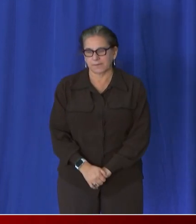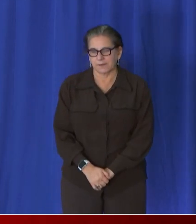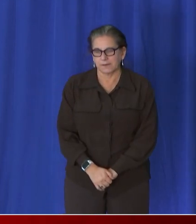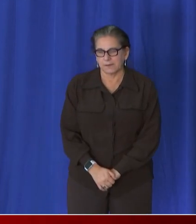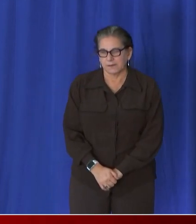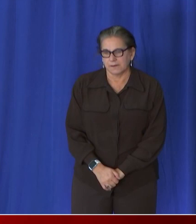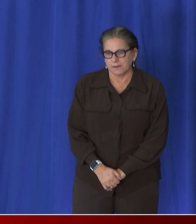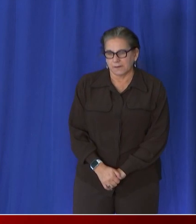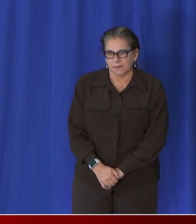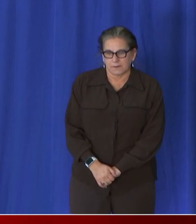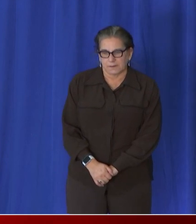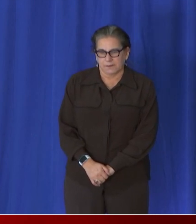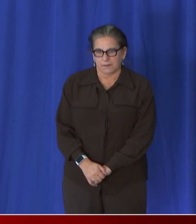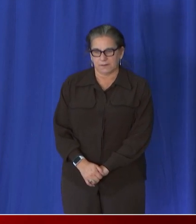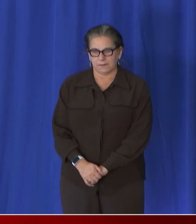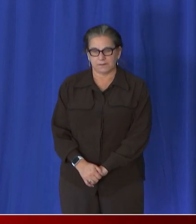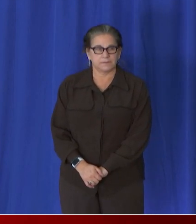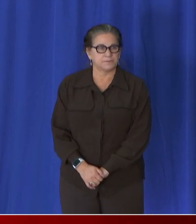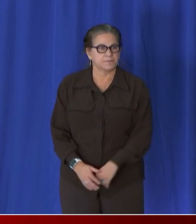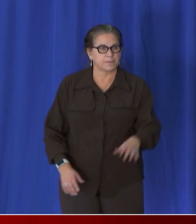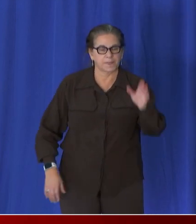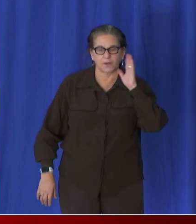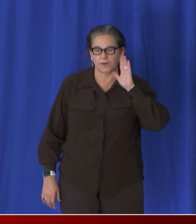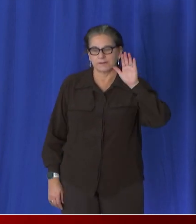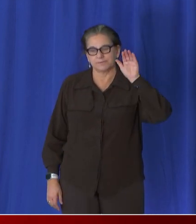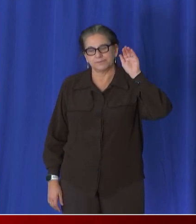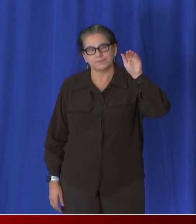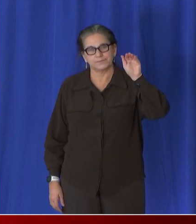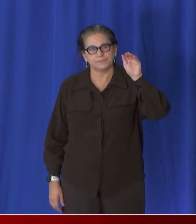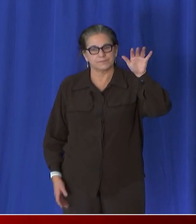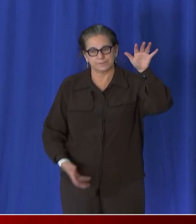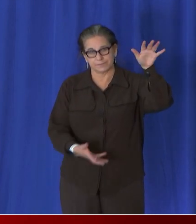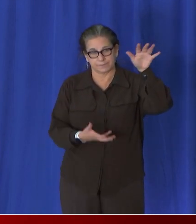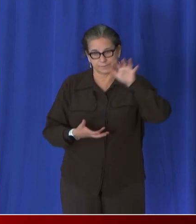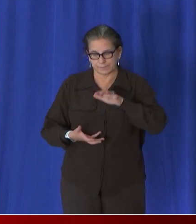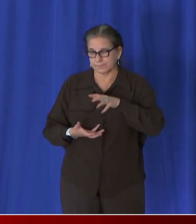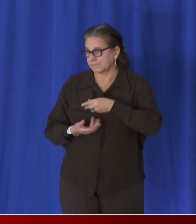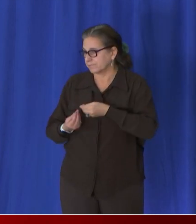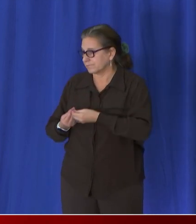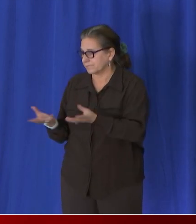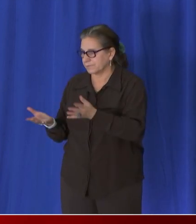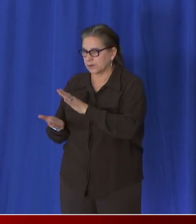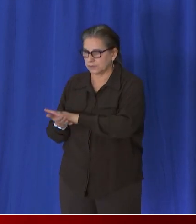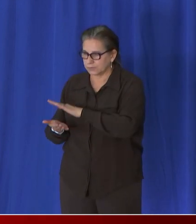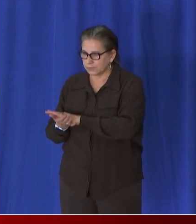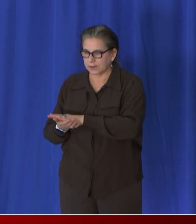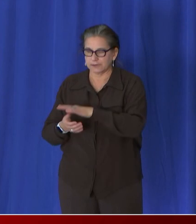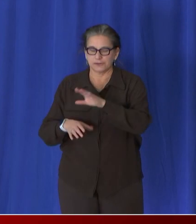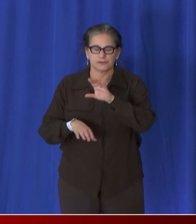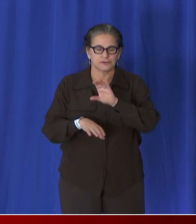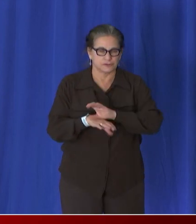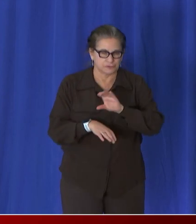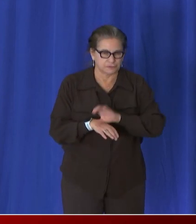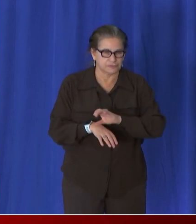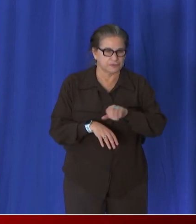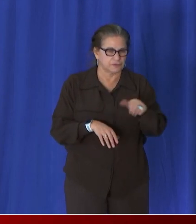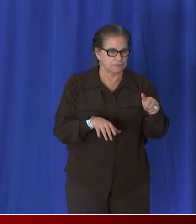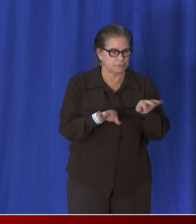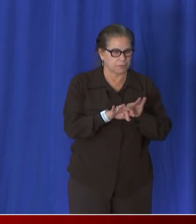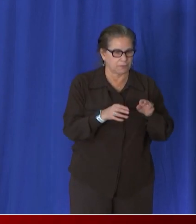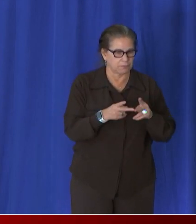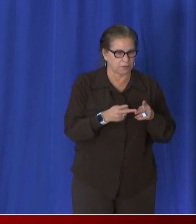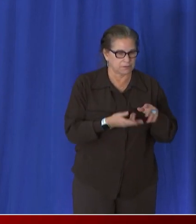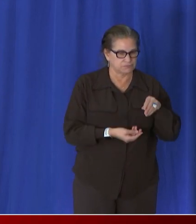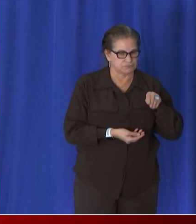our settings, for government settings like schools and our congregate sites. And if I could circle back to the